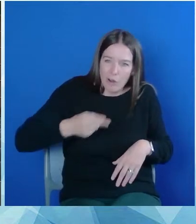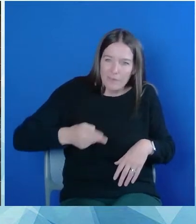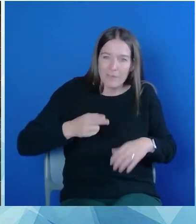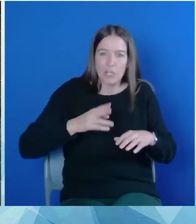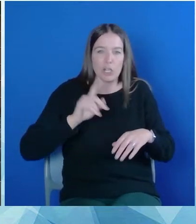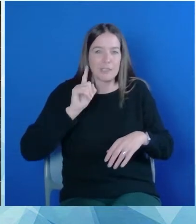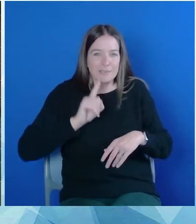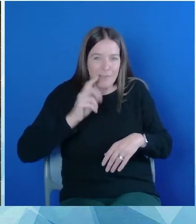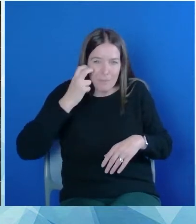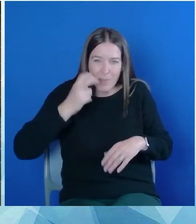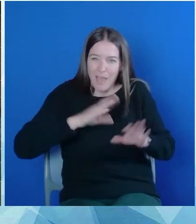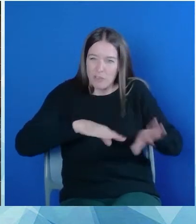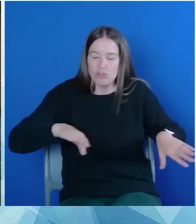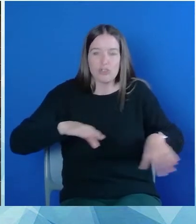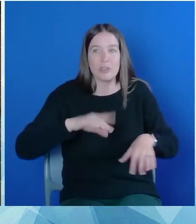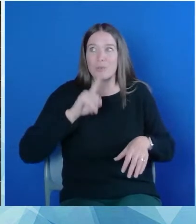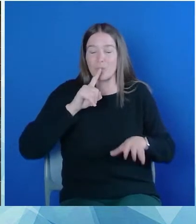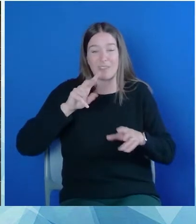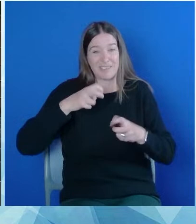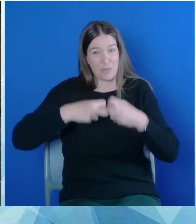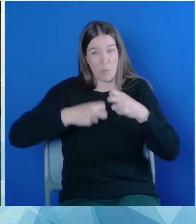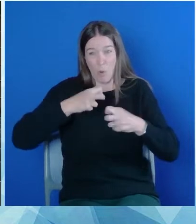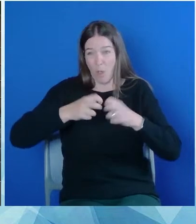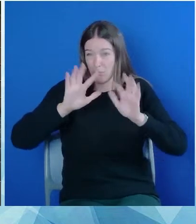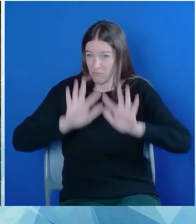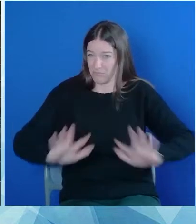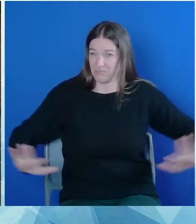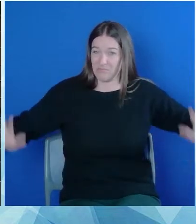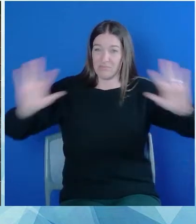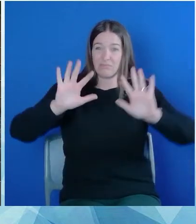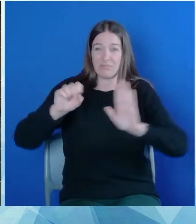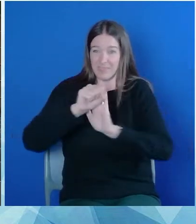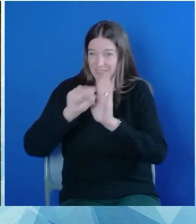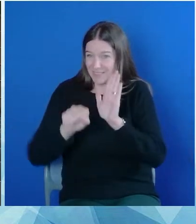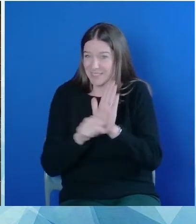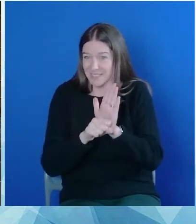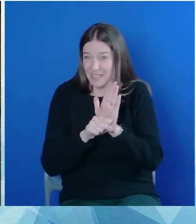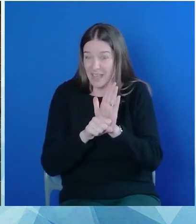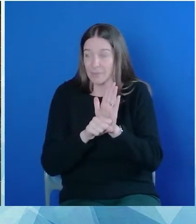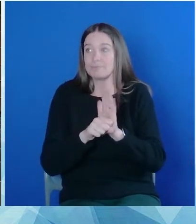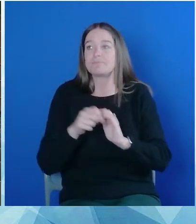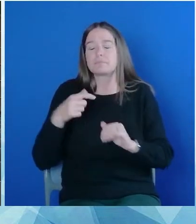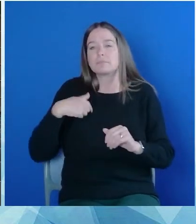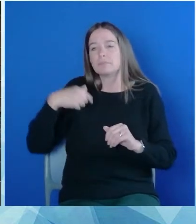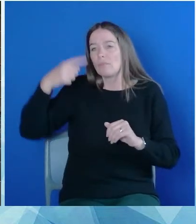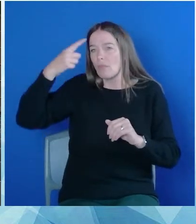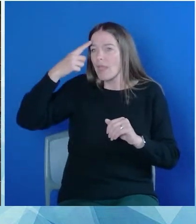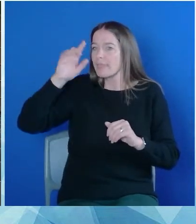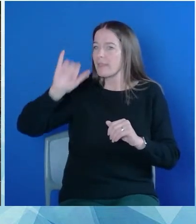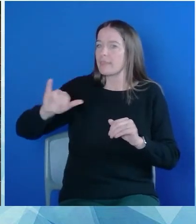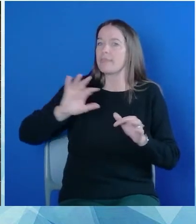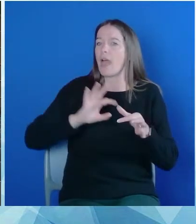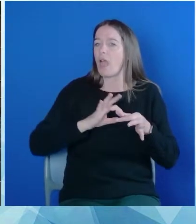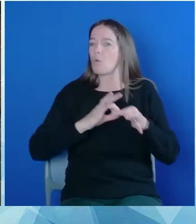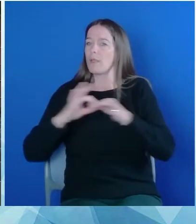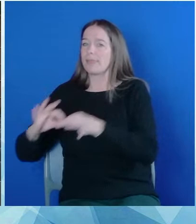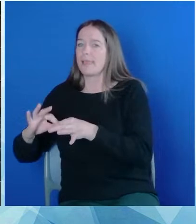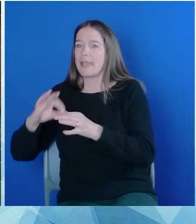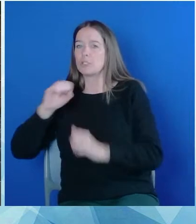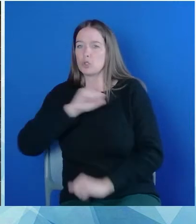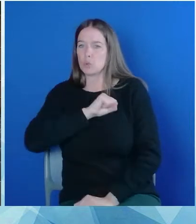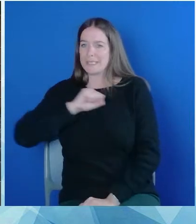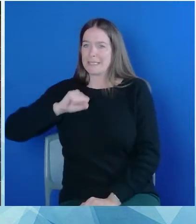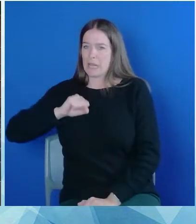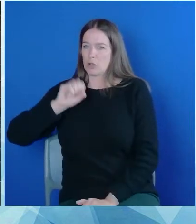this dovetails with what I think Senator Wadsack is, with the point that she's trying to get across,